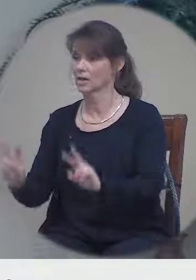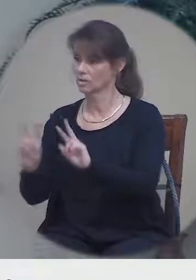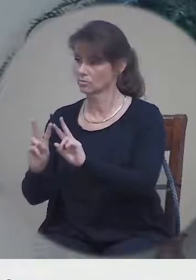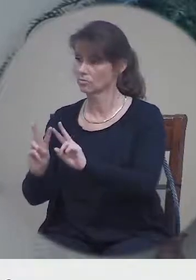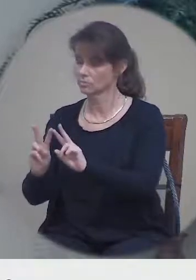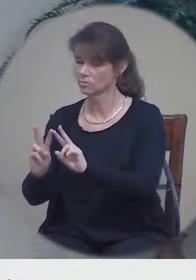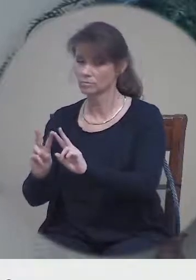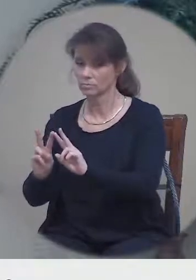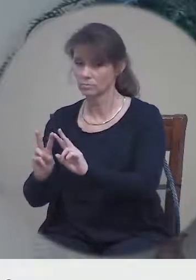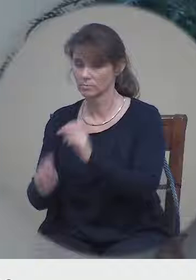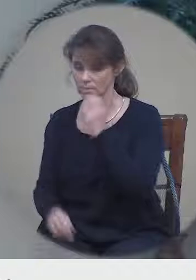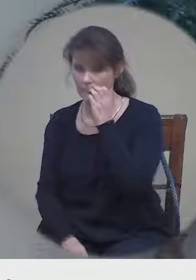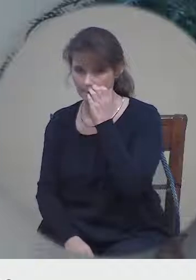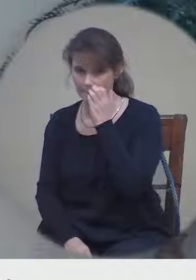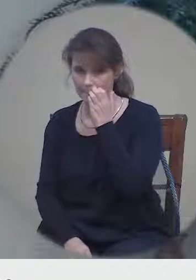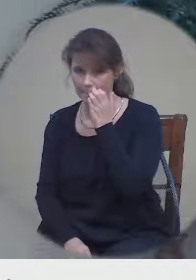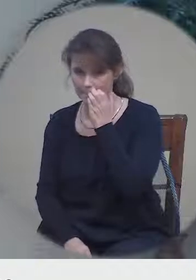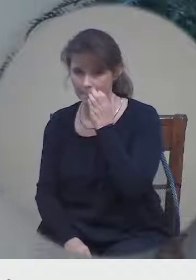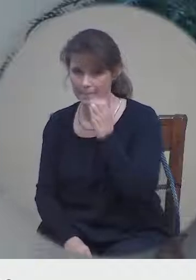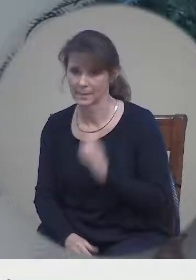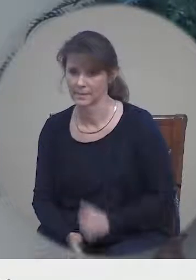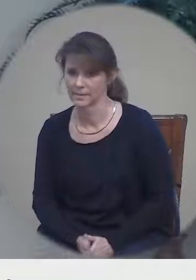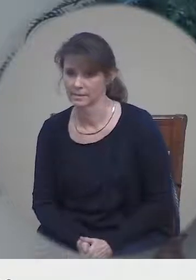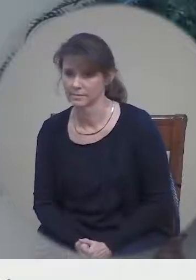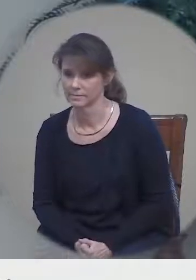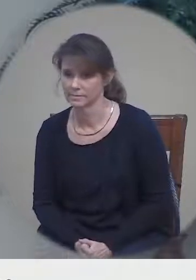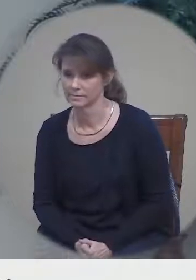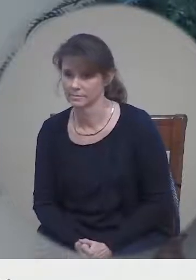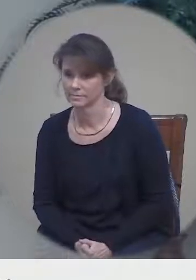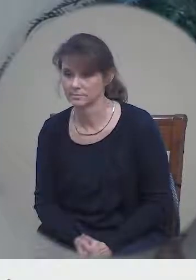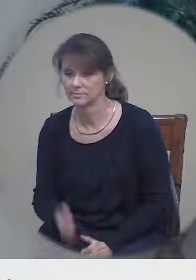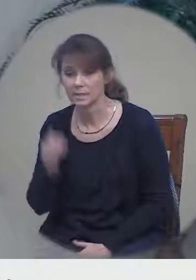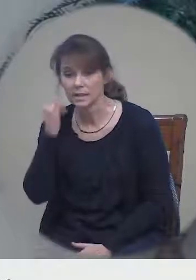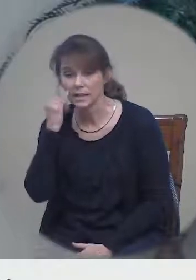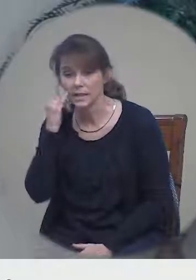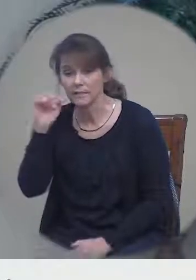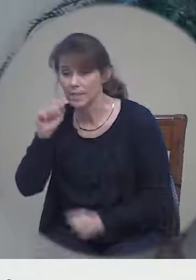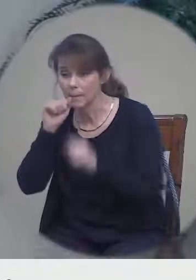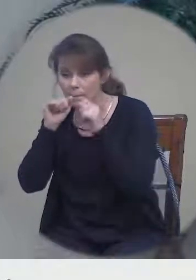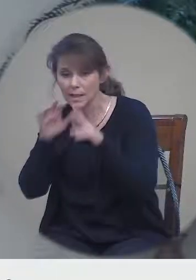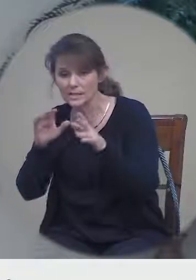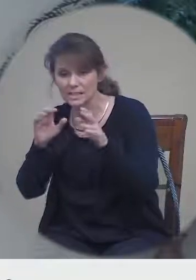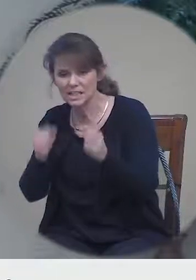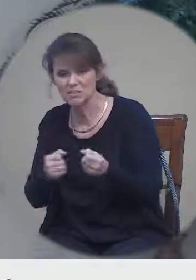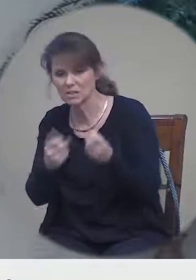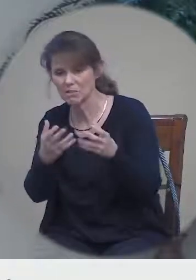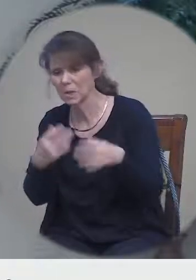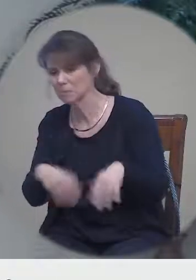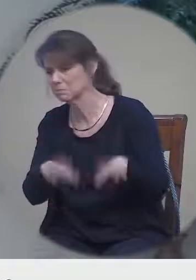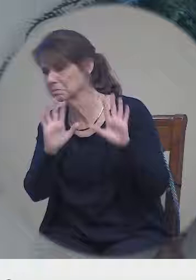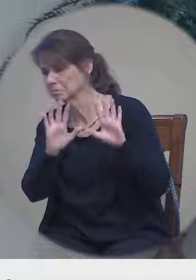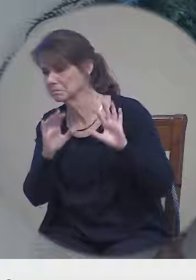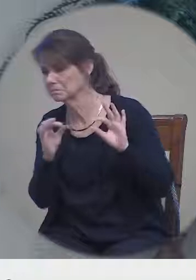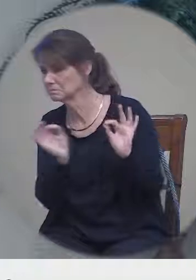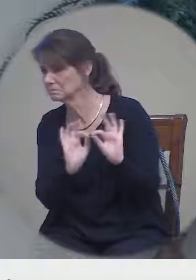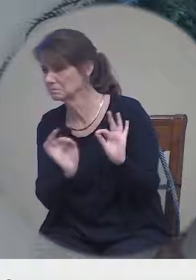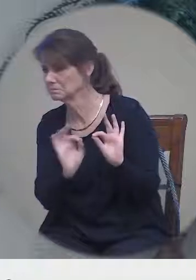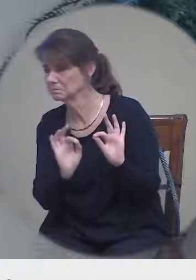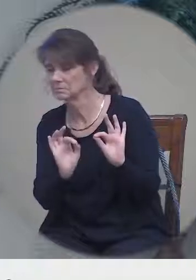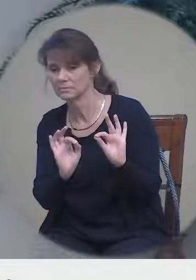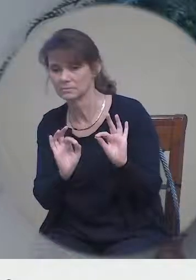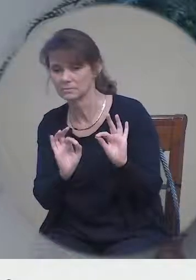contradistinctive thing about this is what happens when you do give that blessing away. What awaits you is God, who